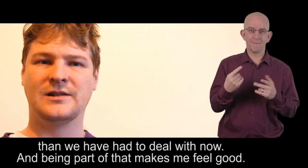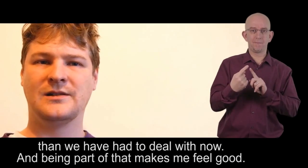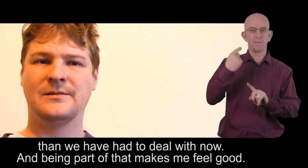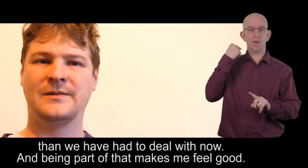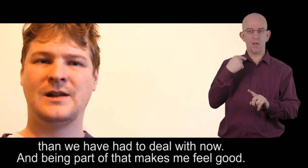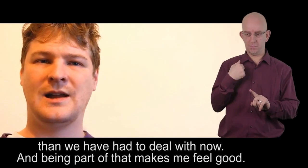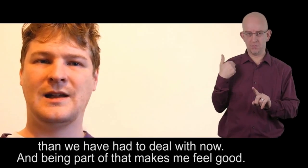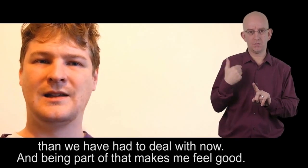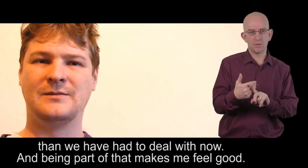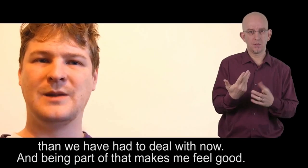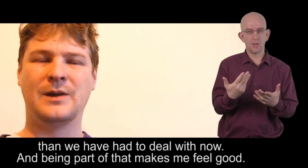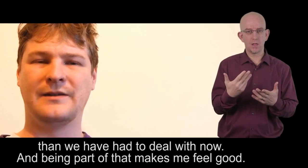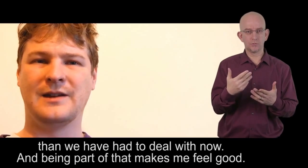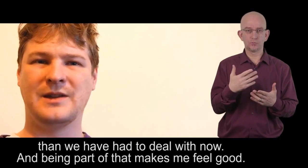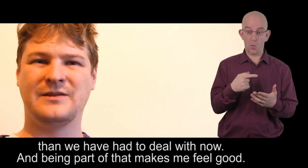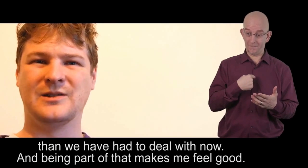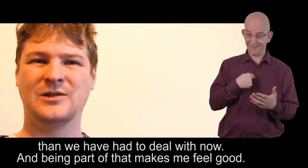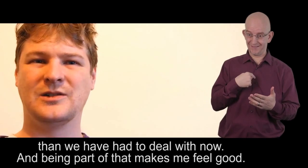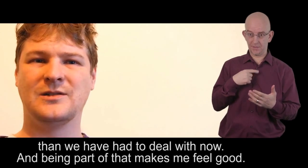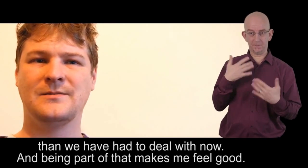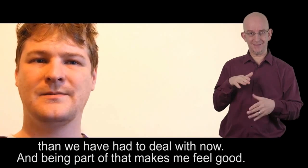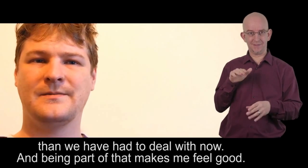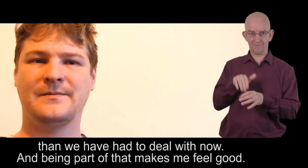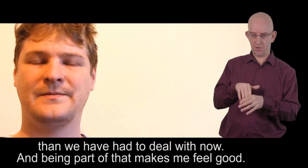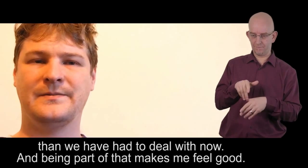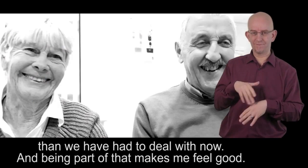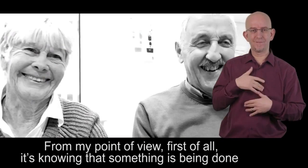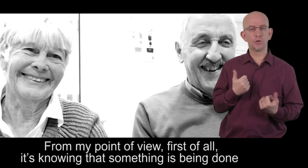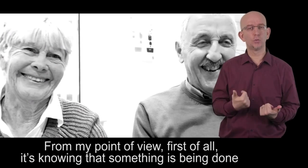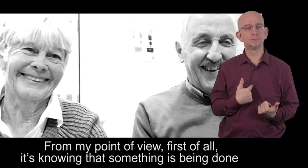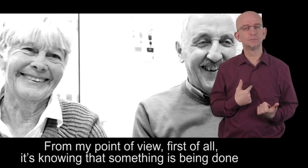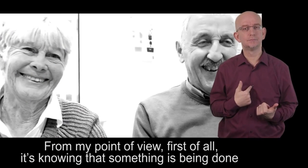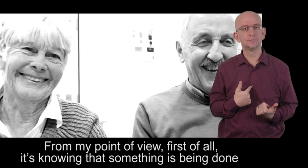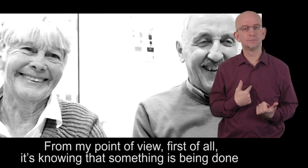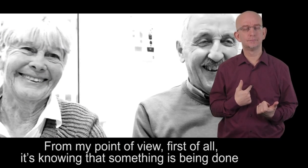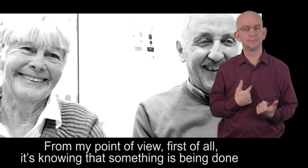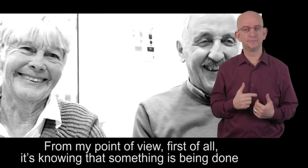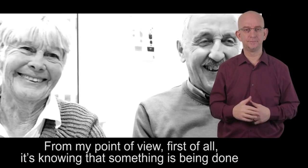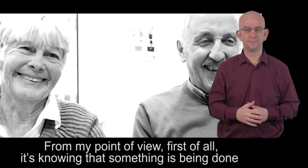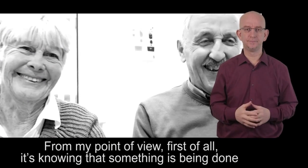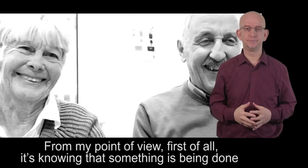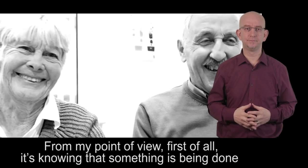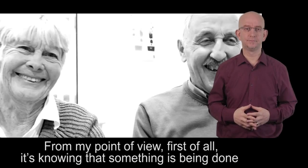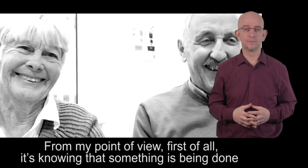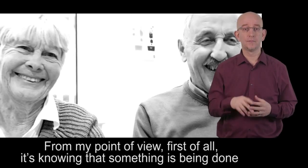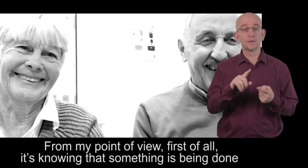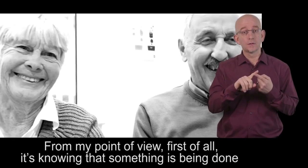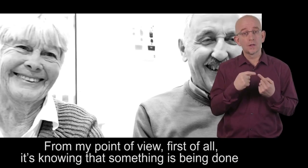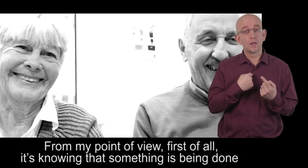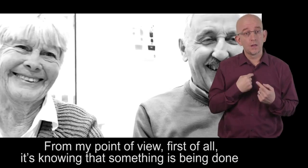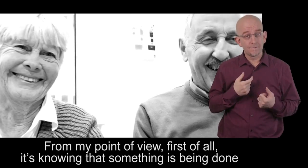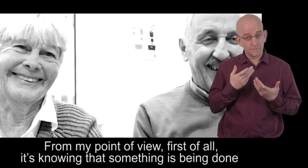to deal with and being part of that makes me feel good well I think from my point of view it's